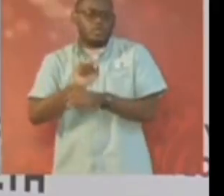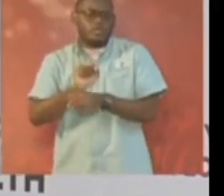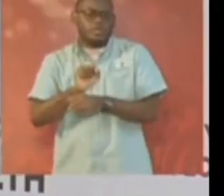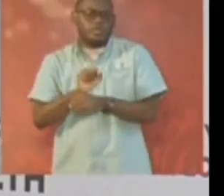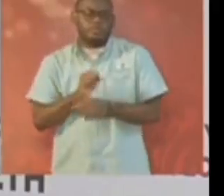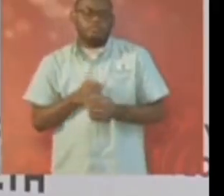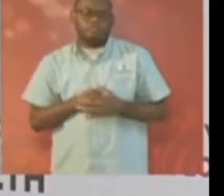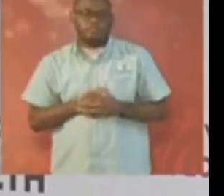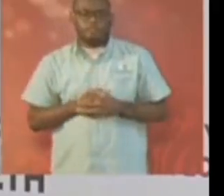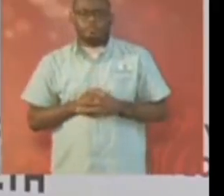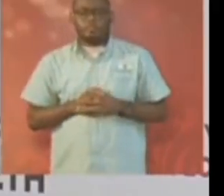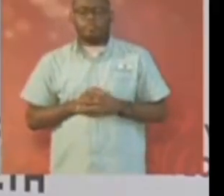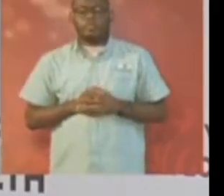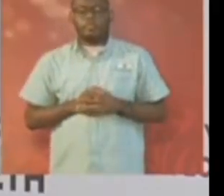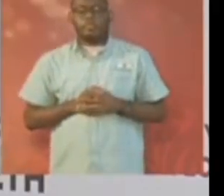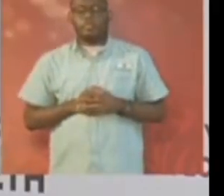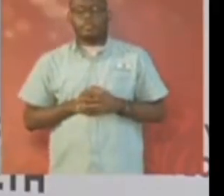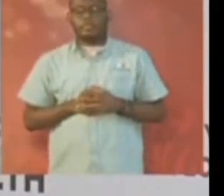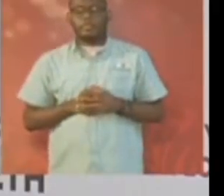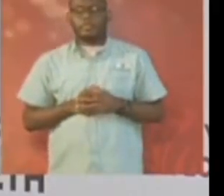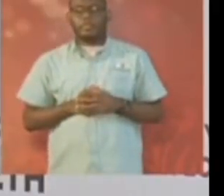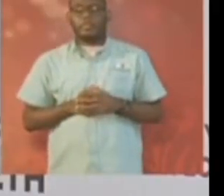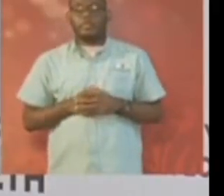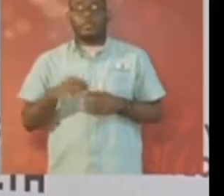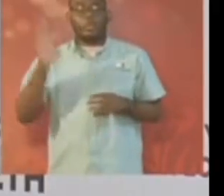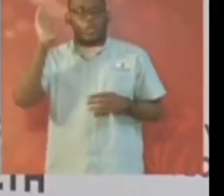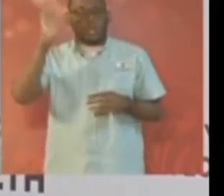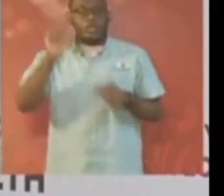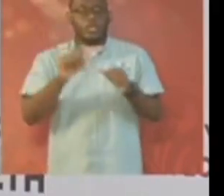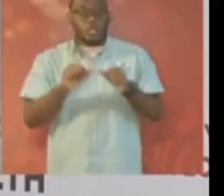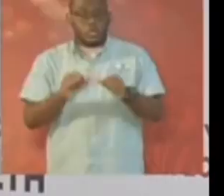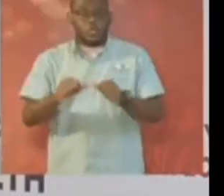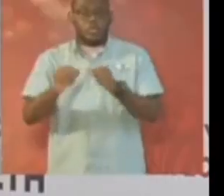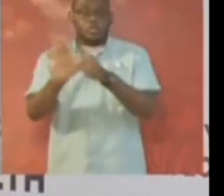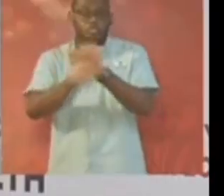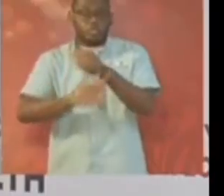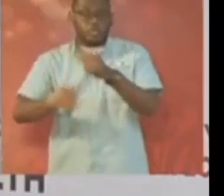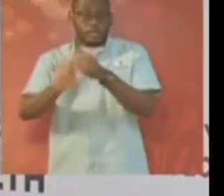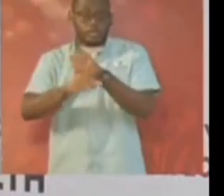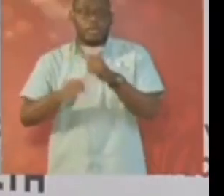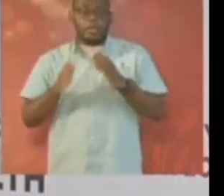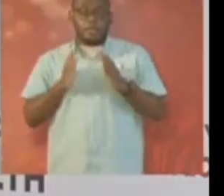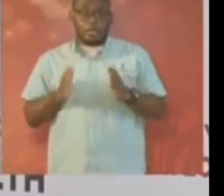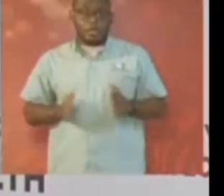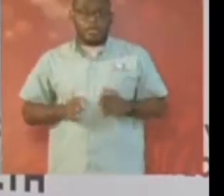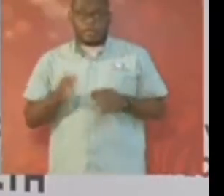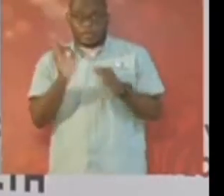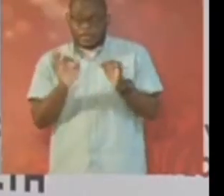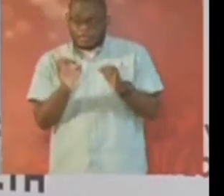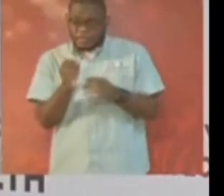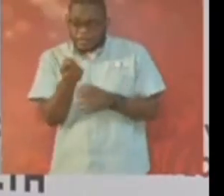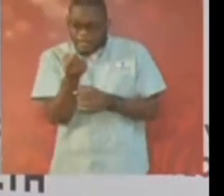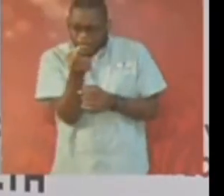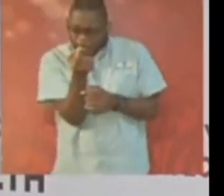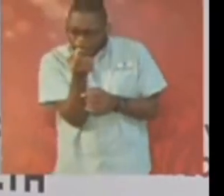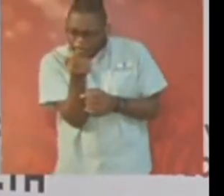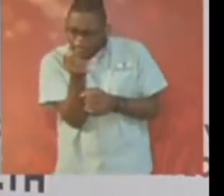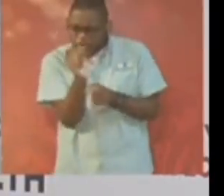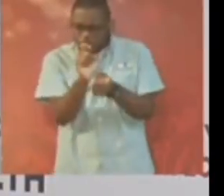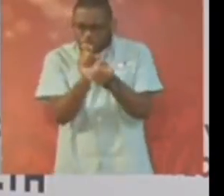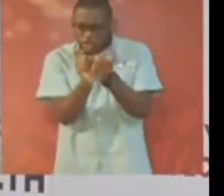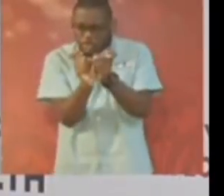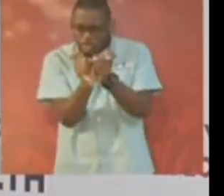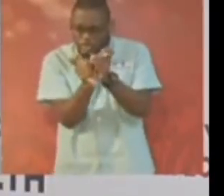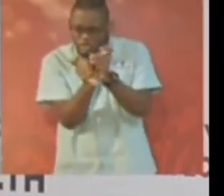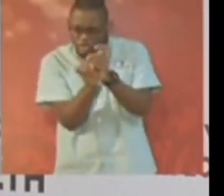to confer some level of protection, even if there are minor mutations along the way, because mutations do happen